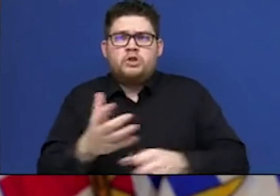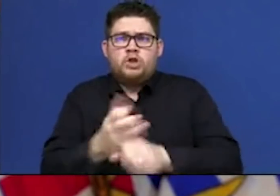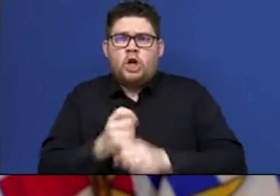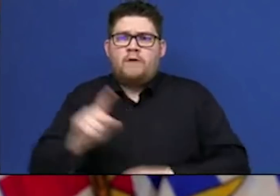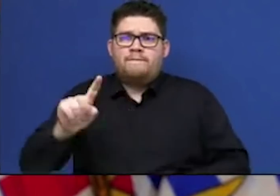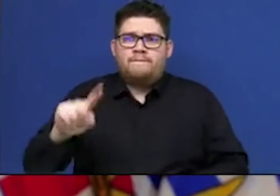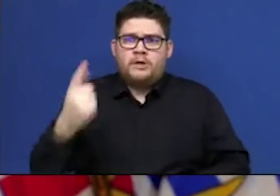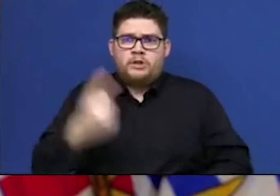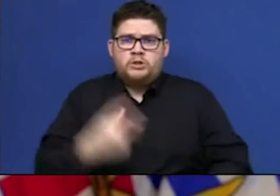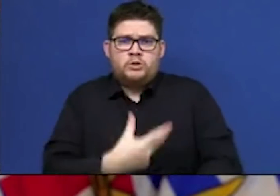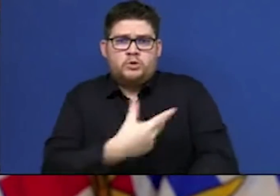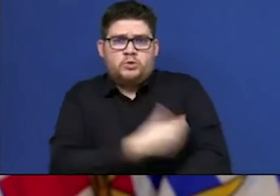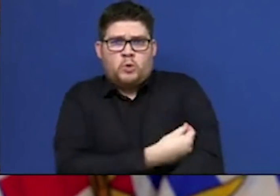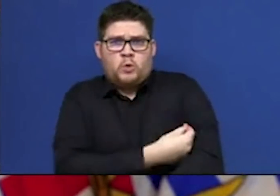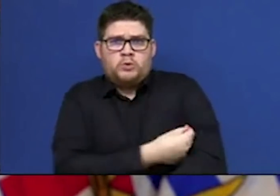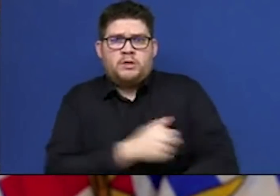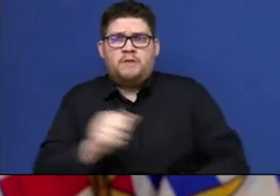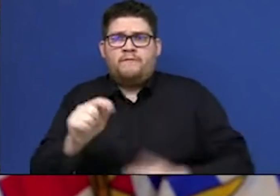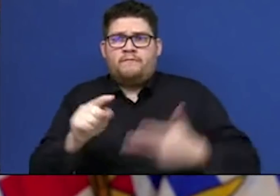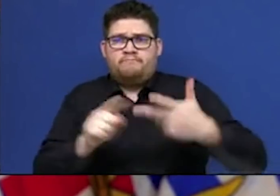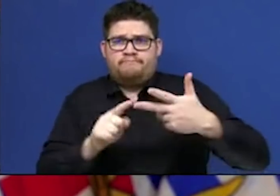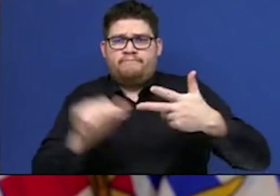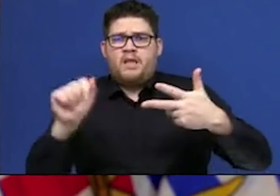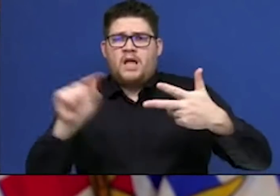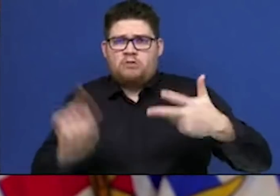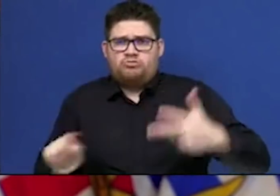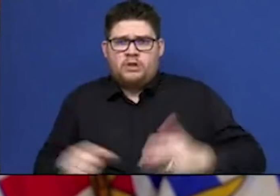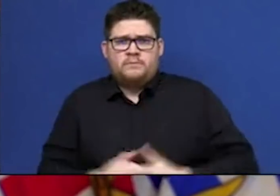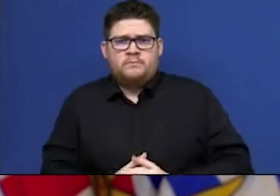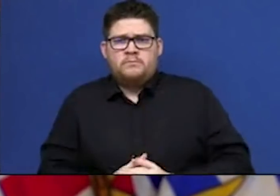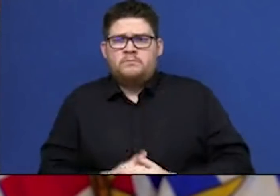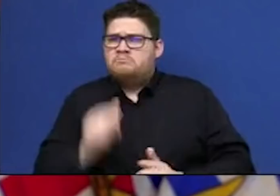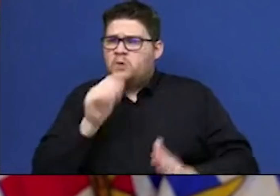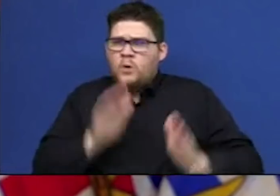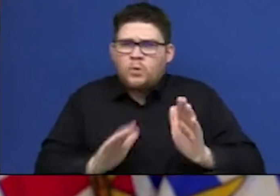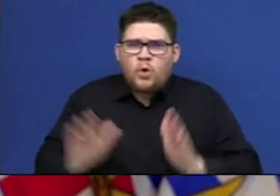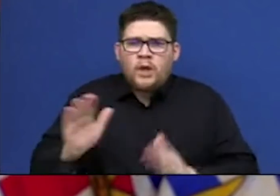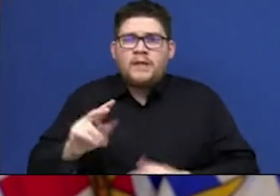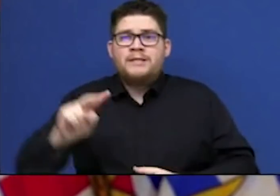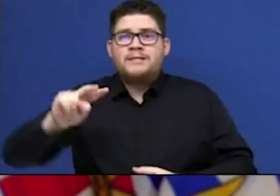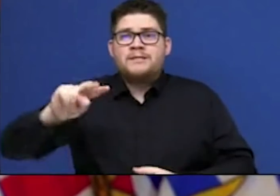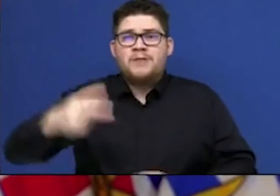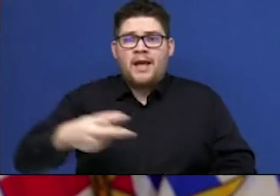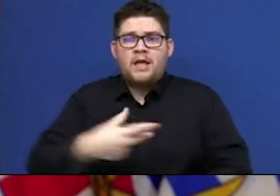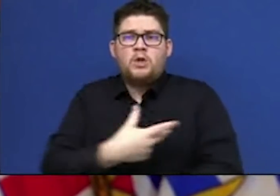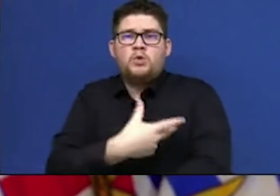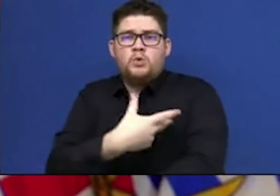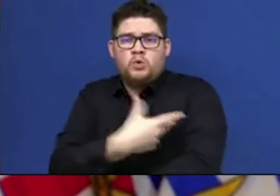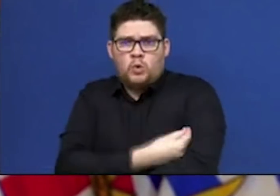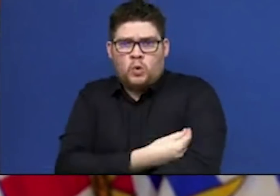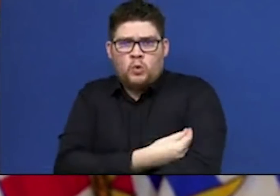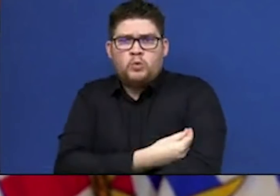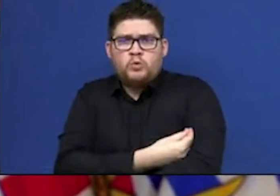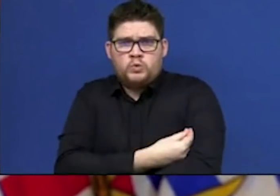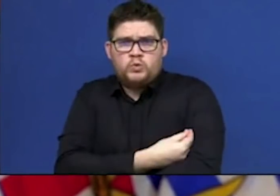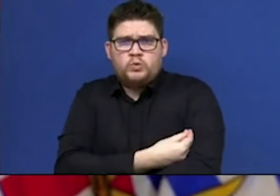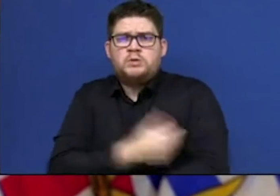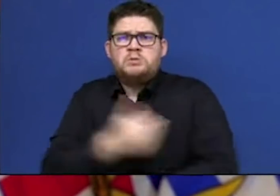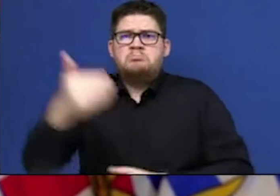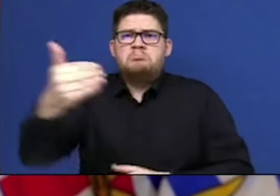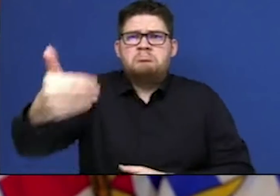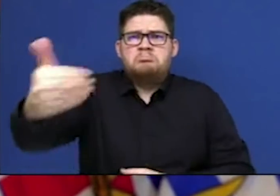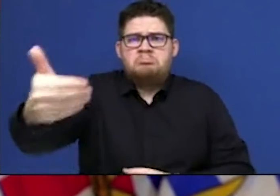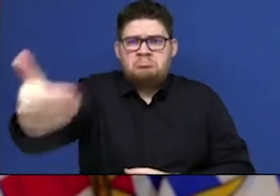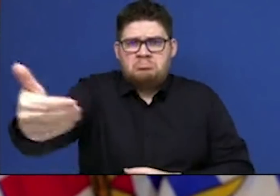4 months to understand the implications of this. I also want to make it very clear, this vaccine is an important